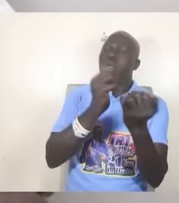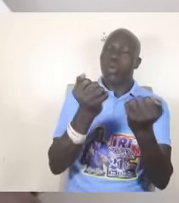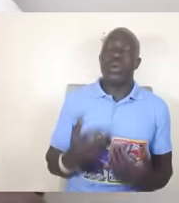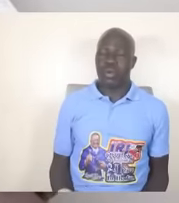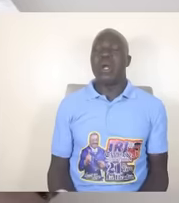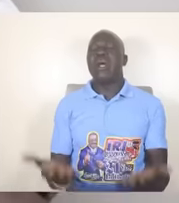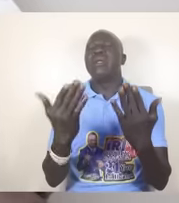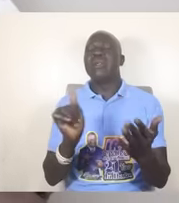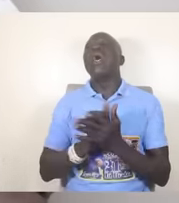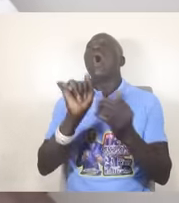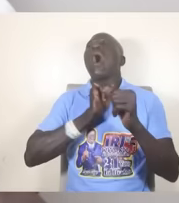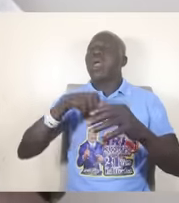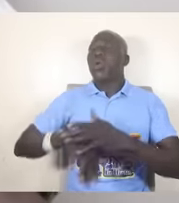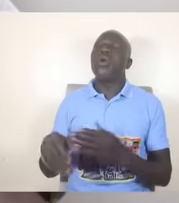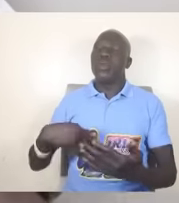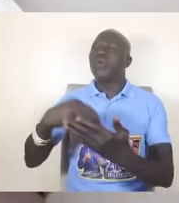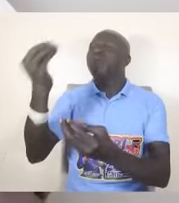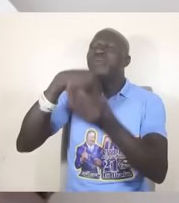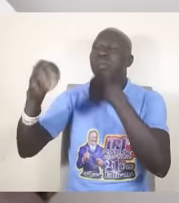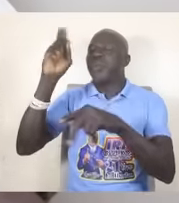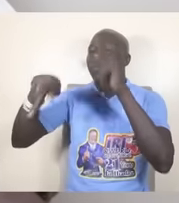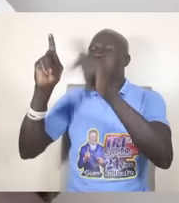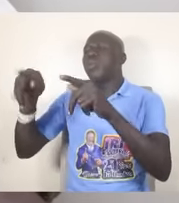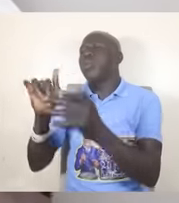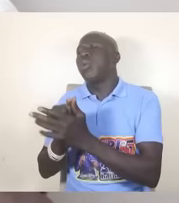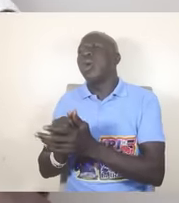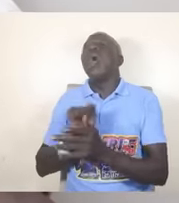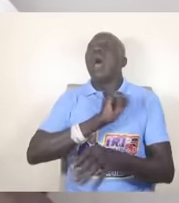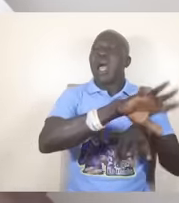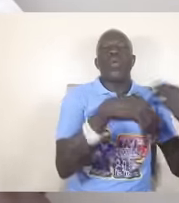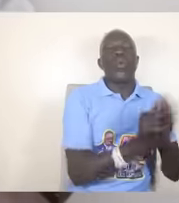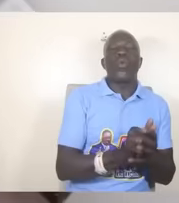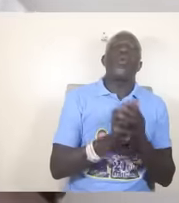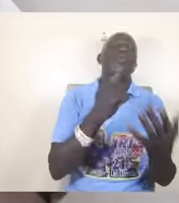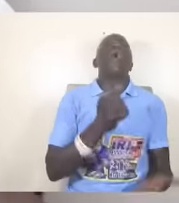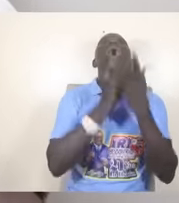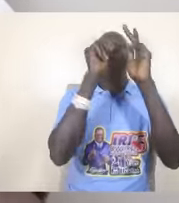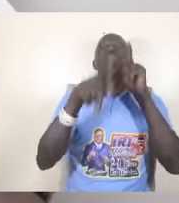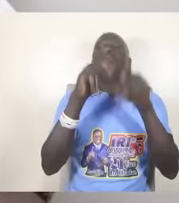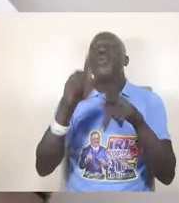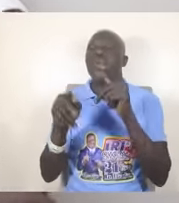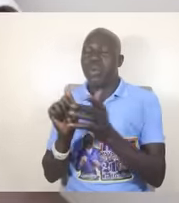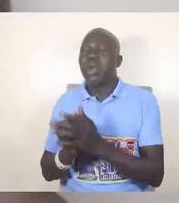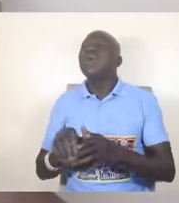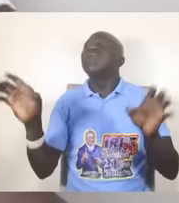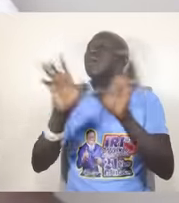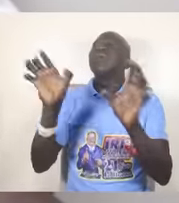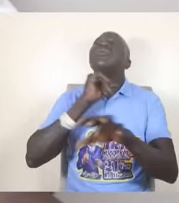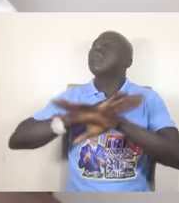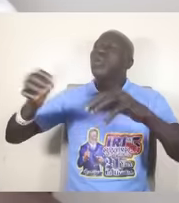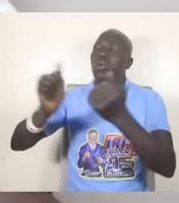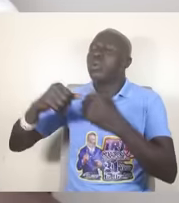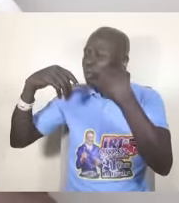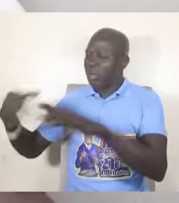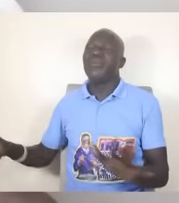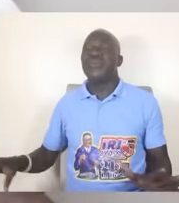dide I want to rise mo fe mo bo awon eyan I want to be free to tell all of people mo fe mo ro awon eyan lo I want to be happy people condition ki fe fe yen le o